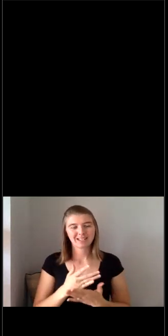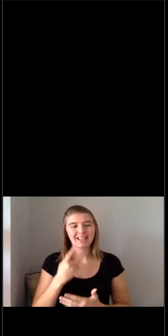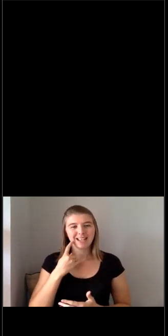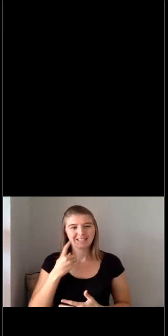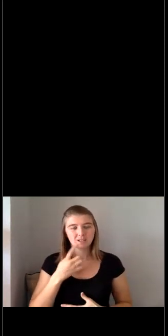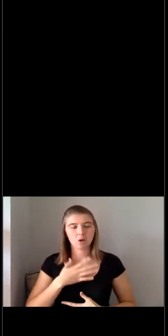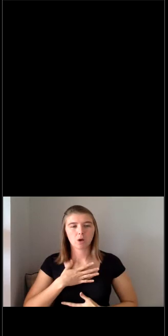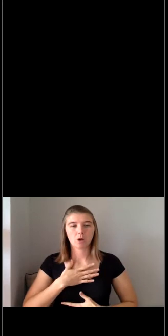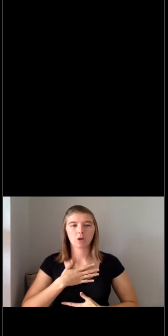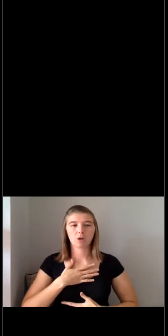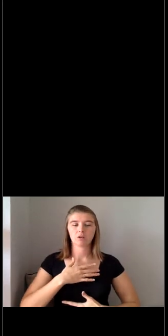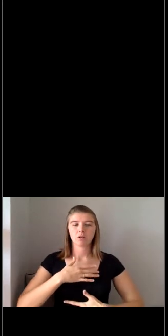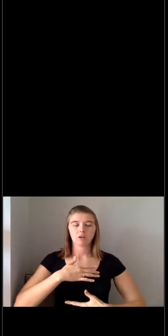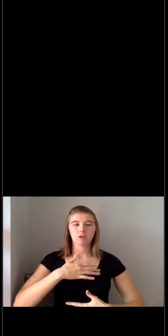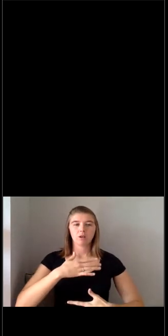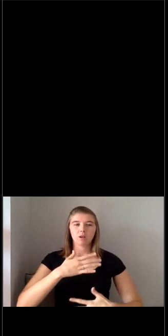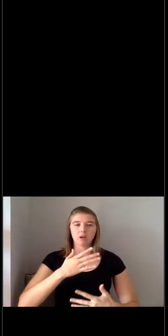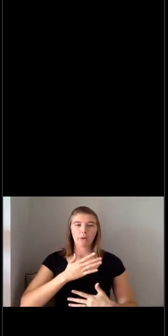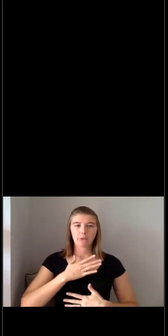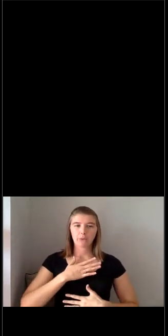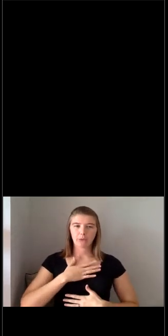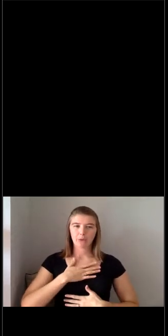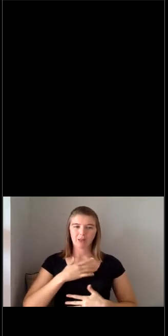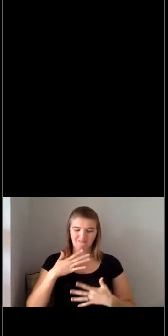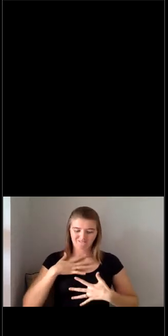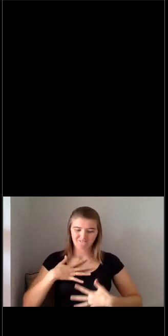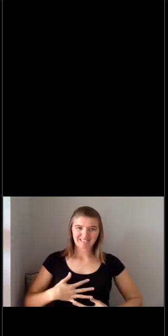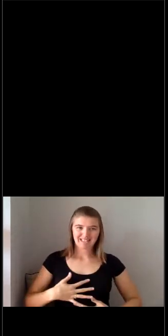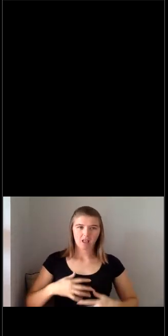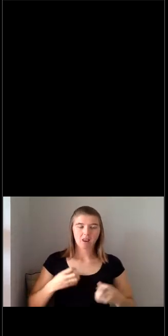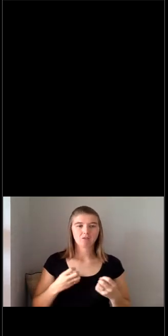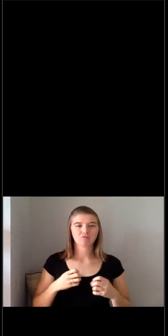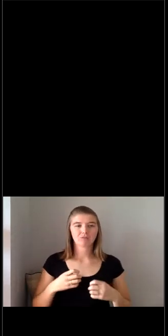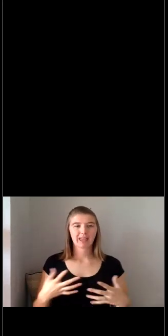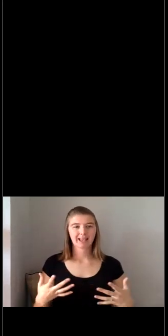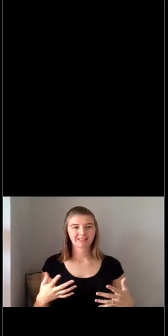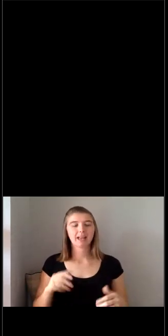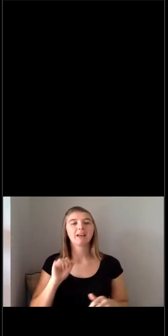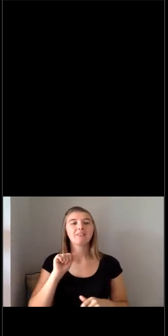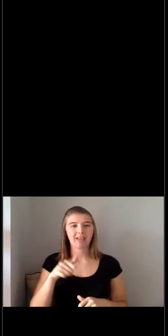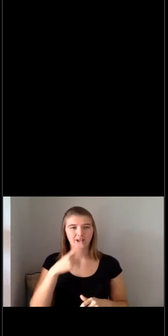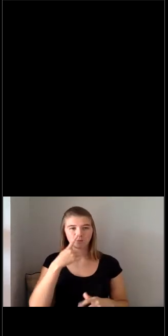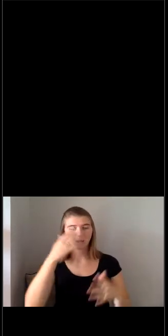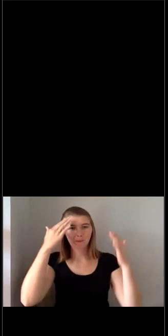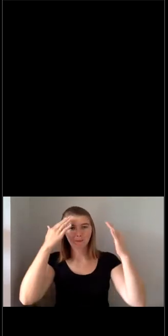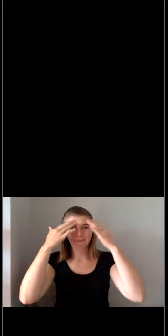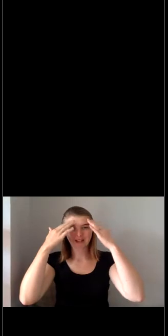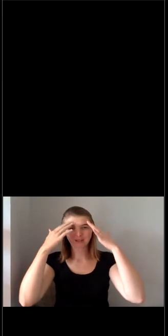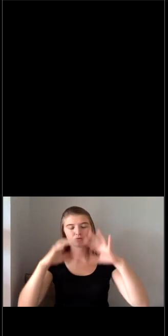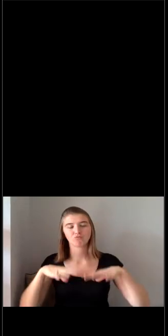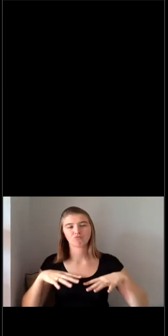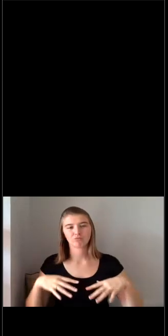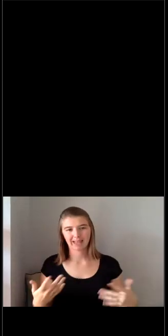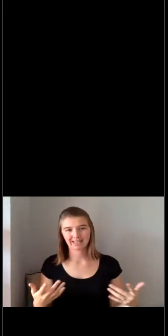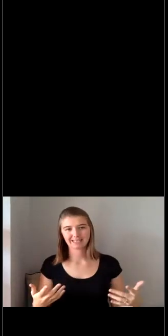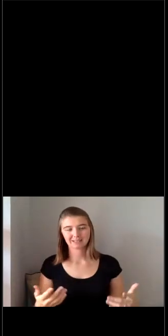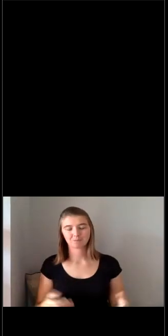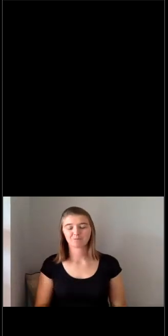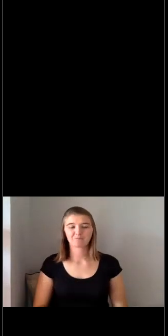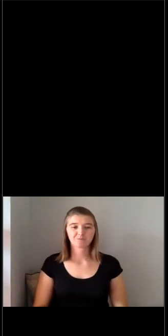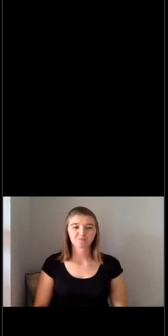physical tension. And when we release some physical tension, it's much easier to release mental tension. And many of us will have ways, unconscious